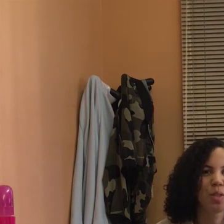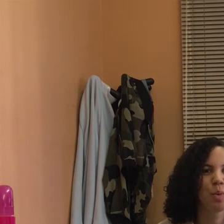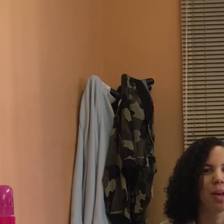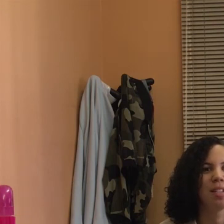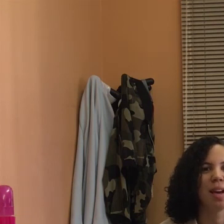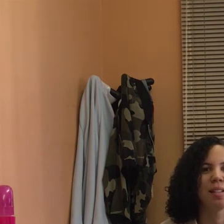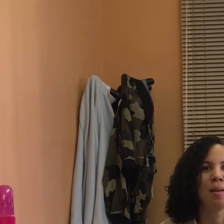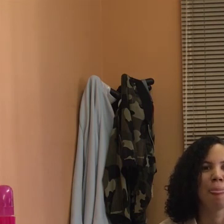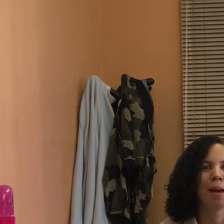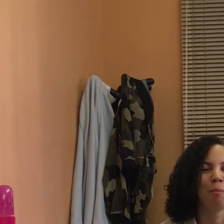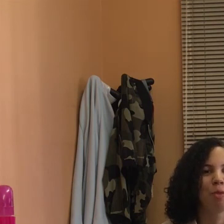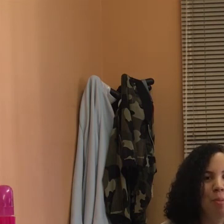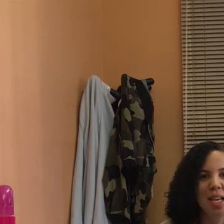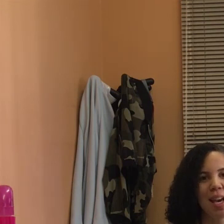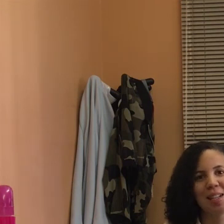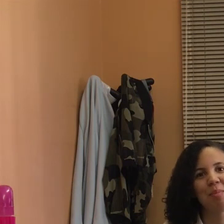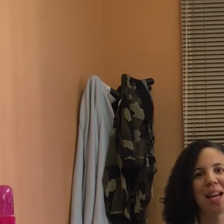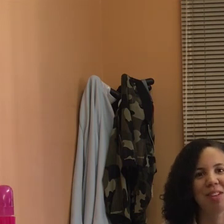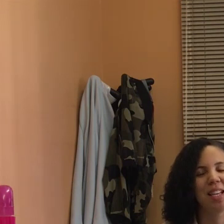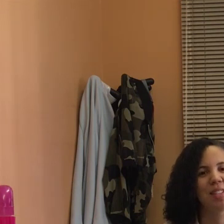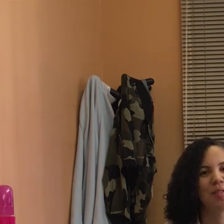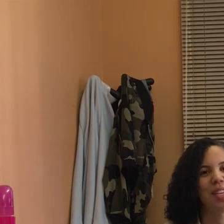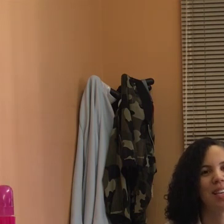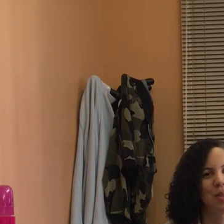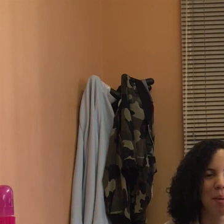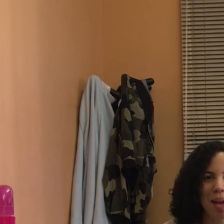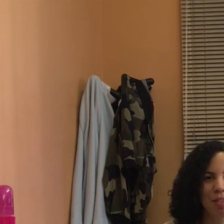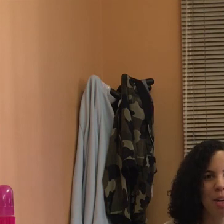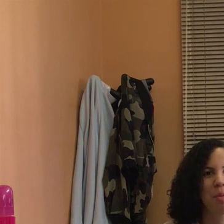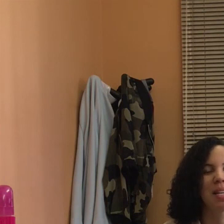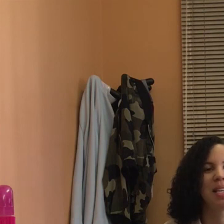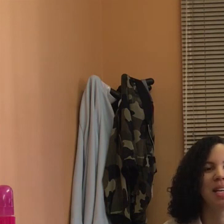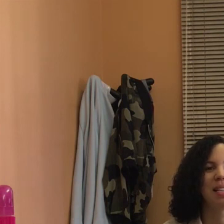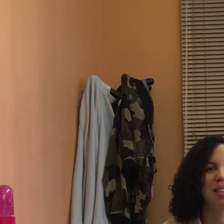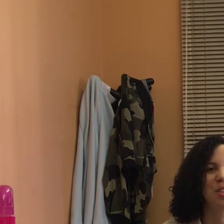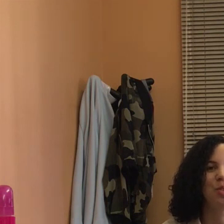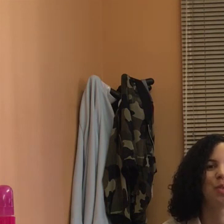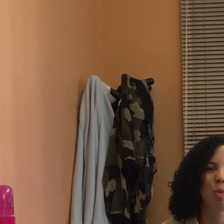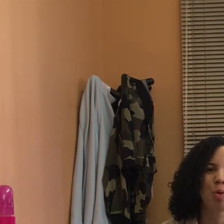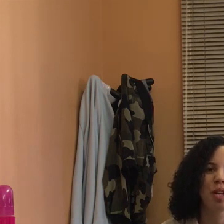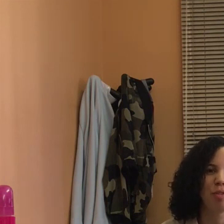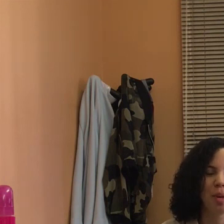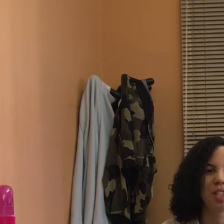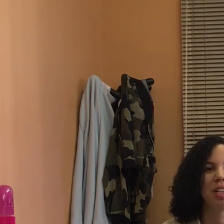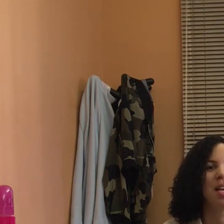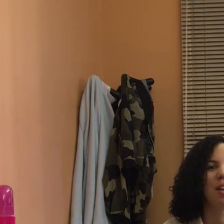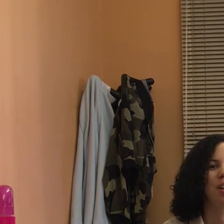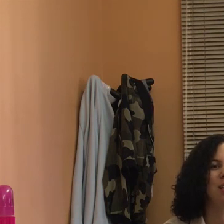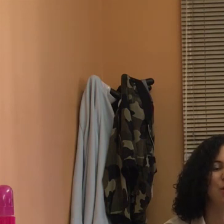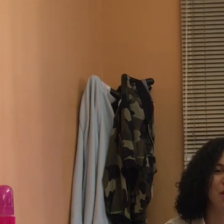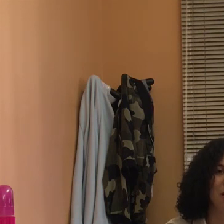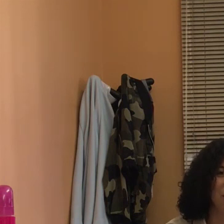MyZone's Facebook page, and from me and my lovely guest over here, it's bye-bye for now, but stay tuned for more information